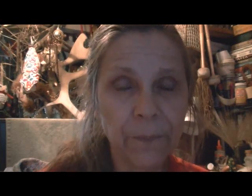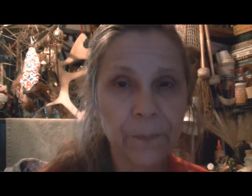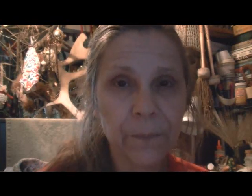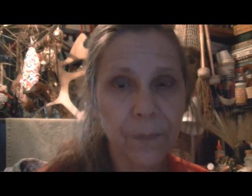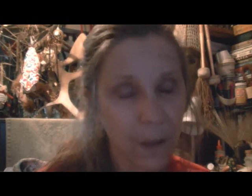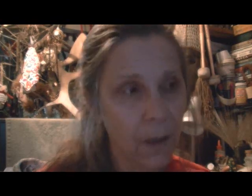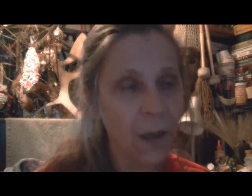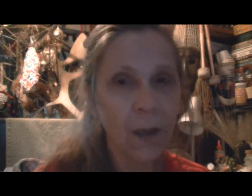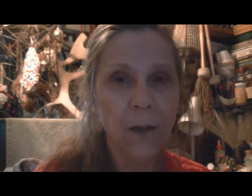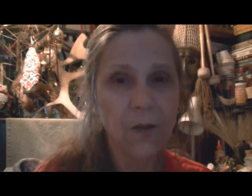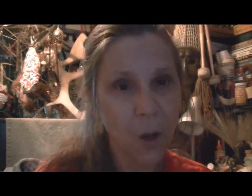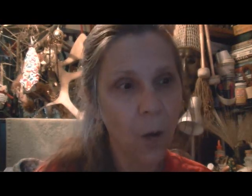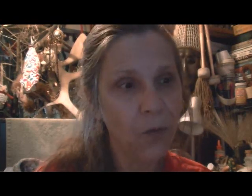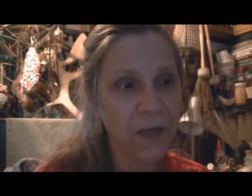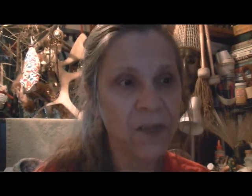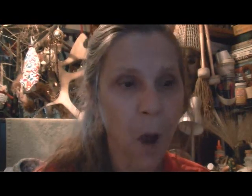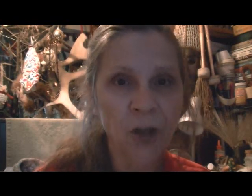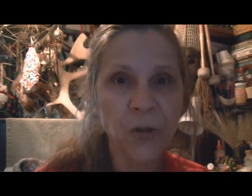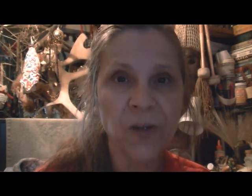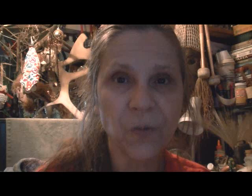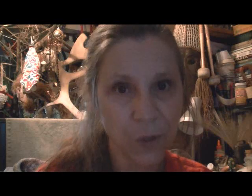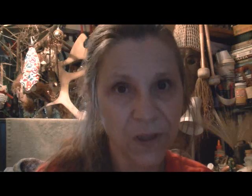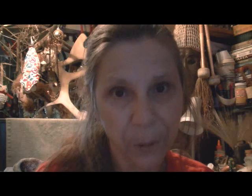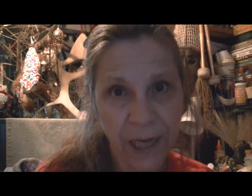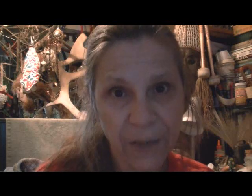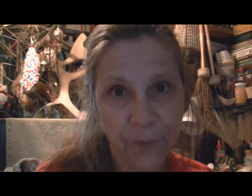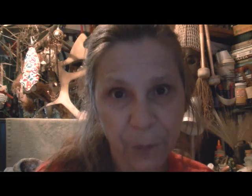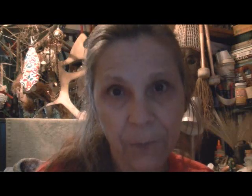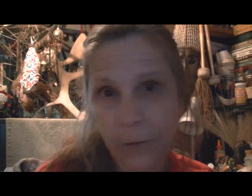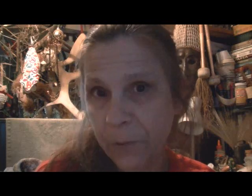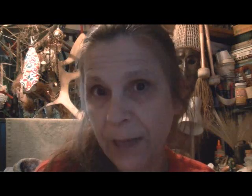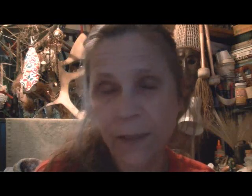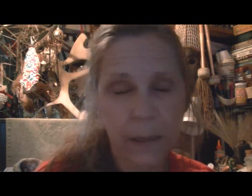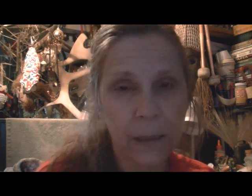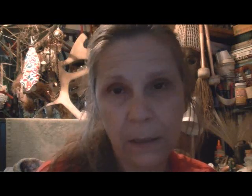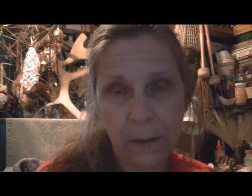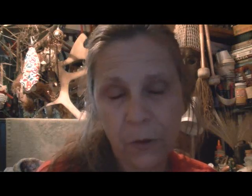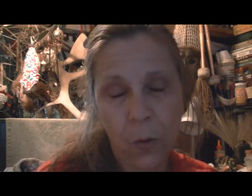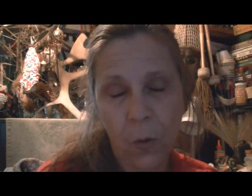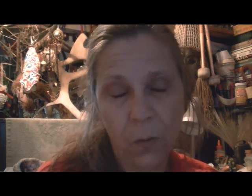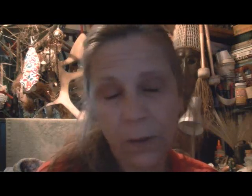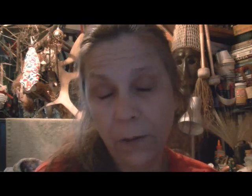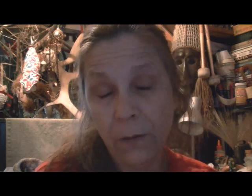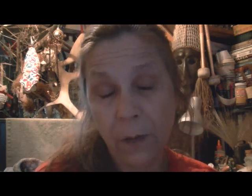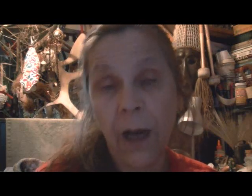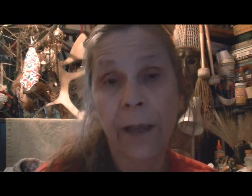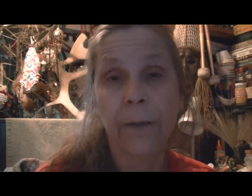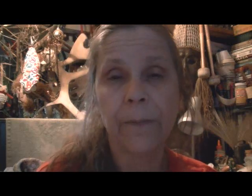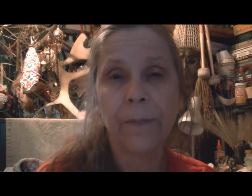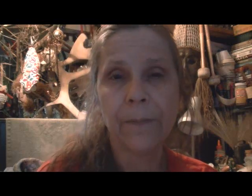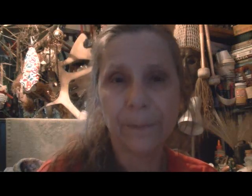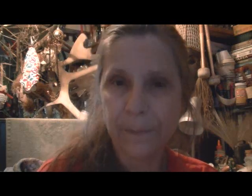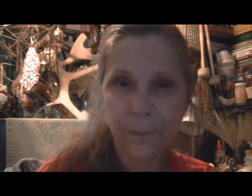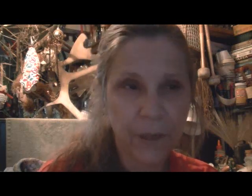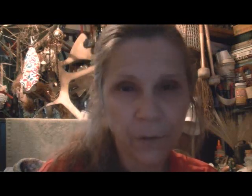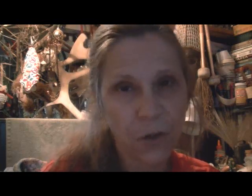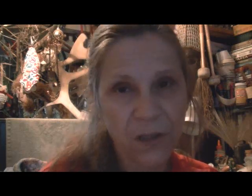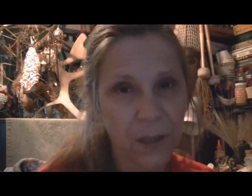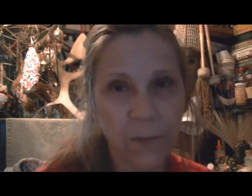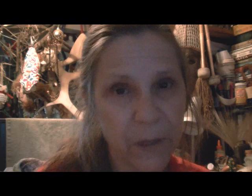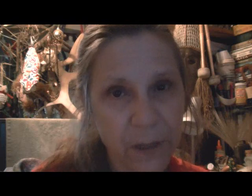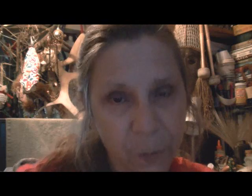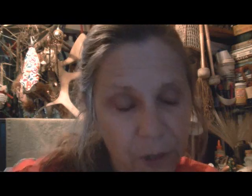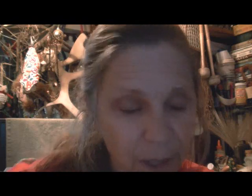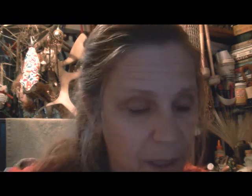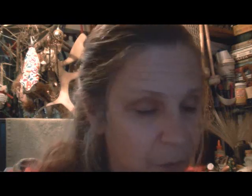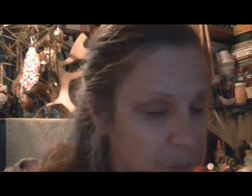women. So these modules was a place for people basically to go and die. But of course